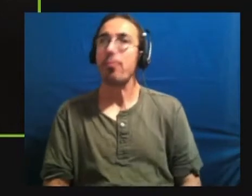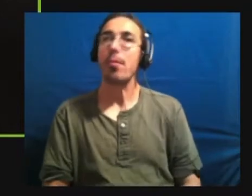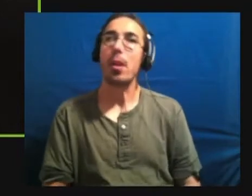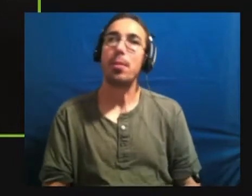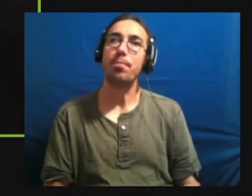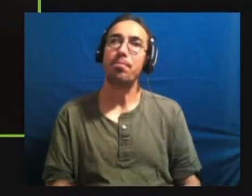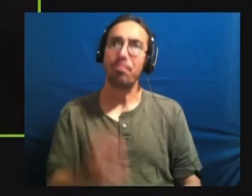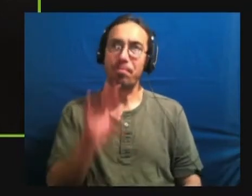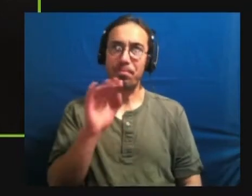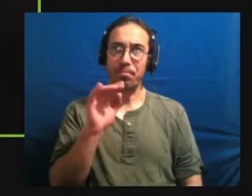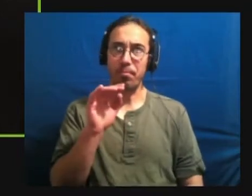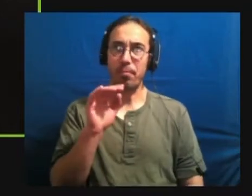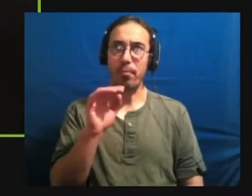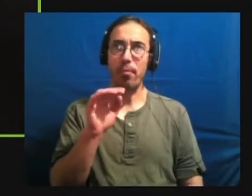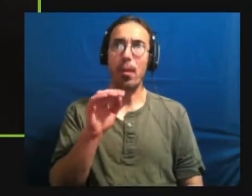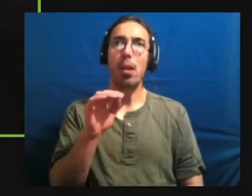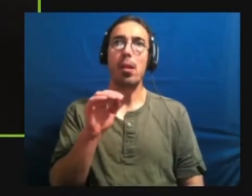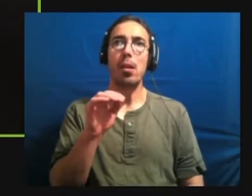with